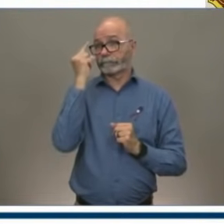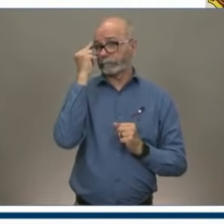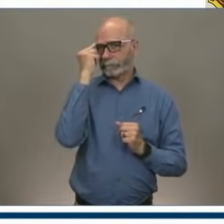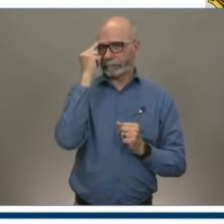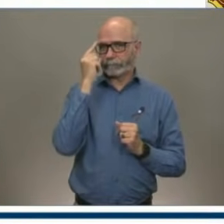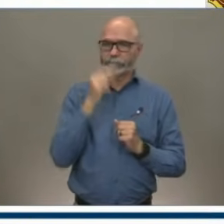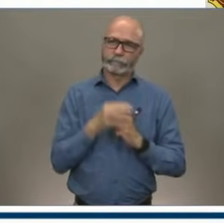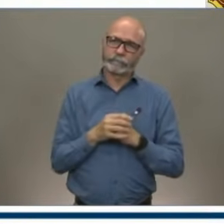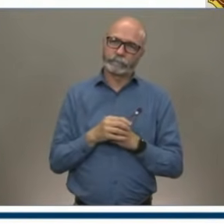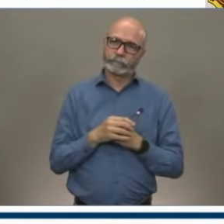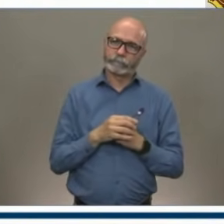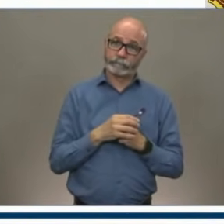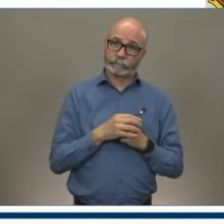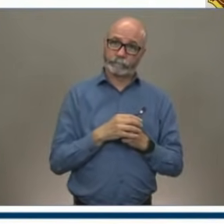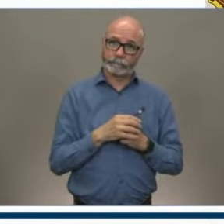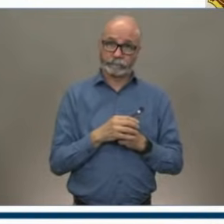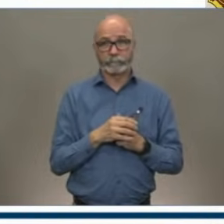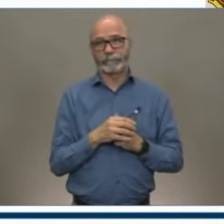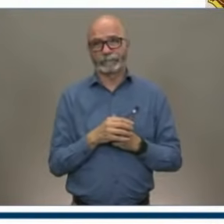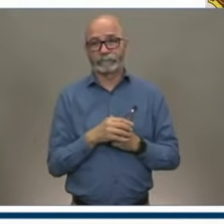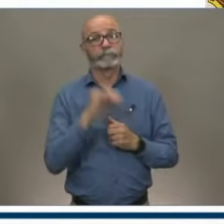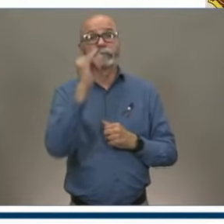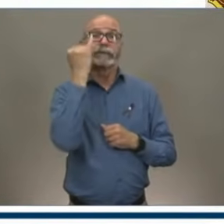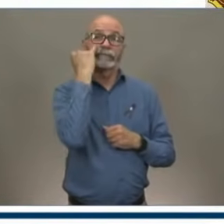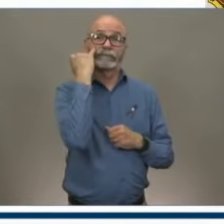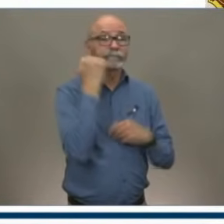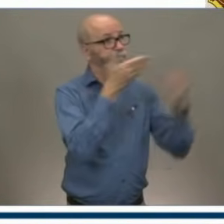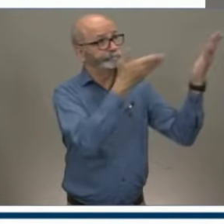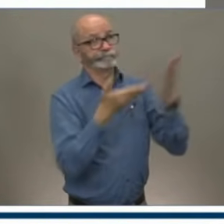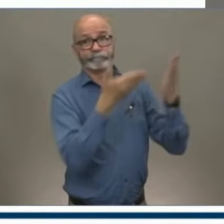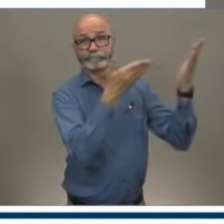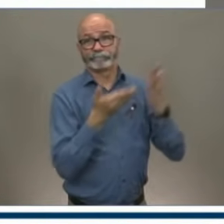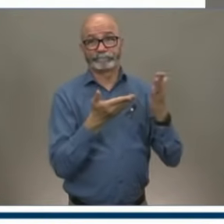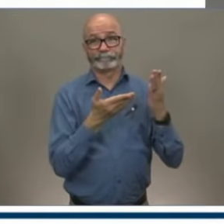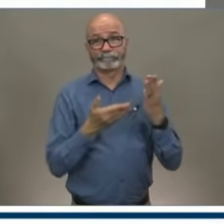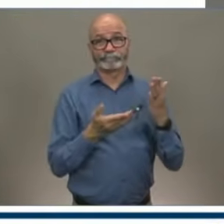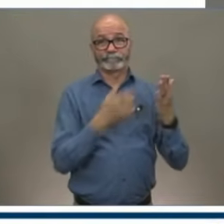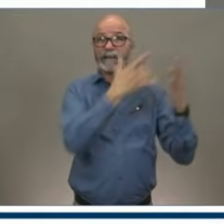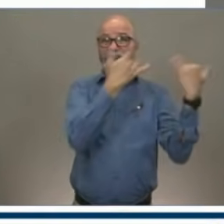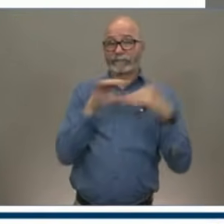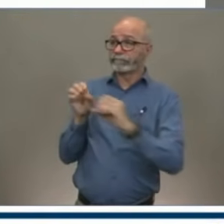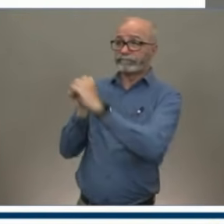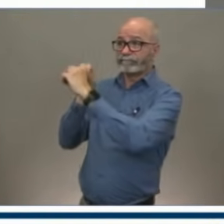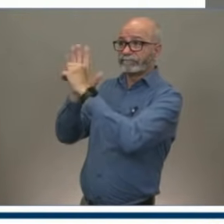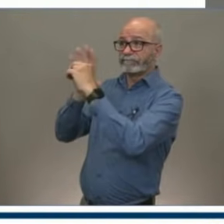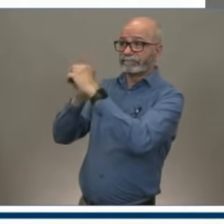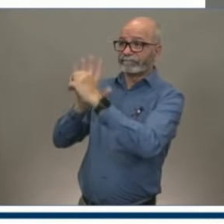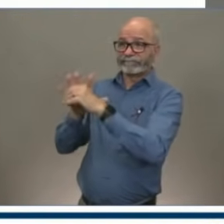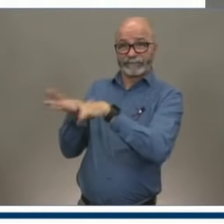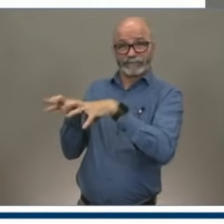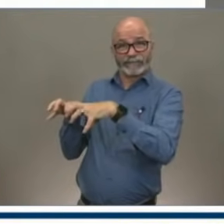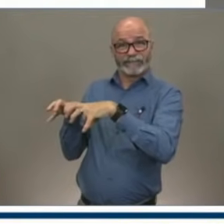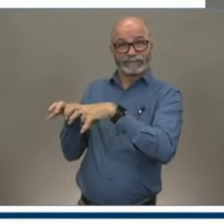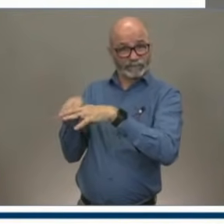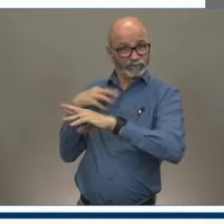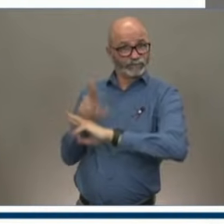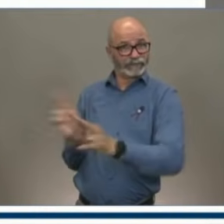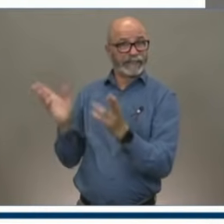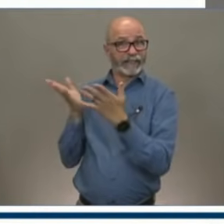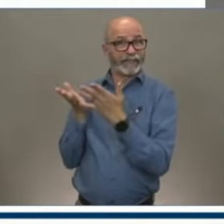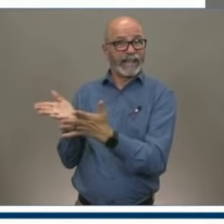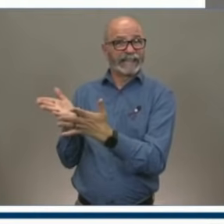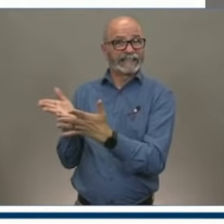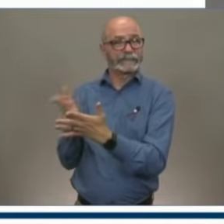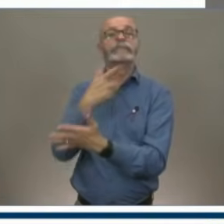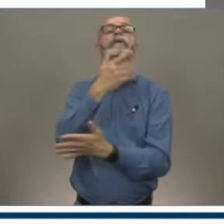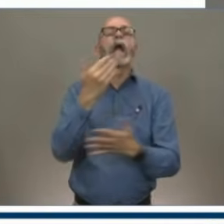store the vaccine once it's being distributed? Yes, we've identified an ultra-low temperature freezer for the